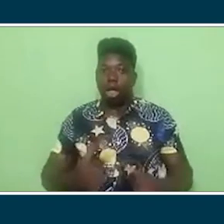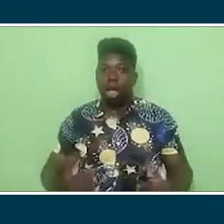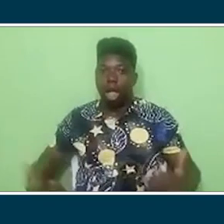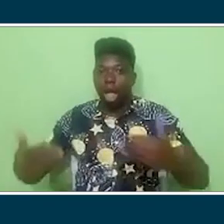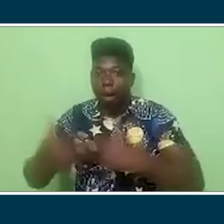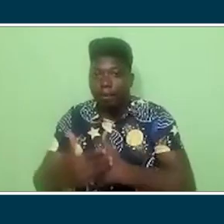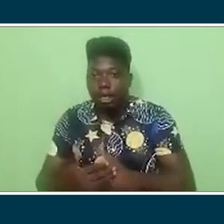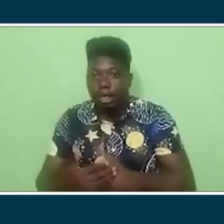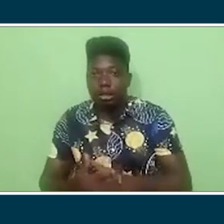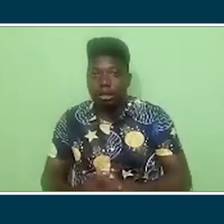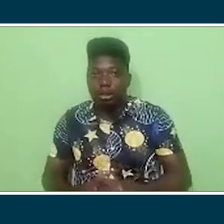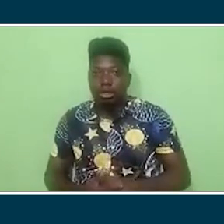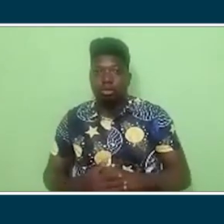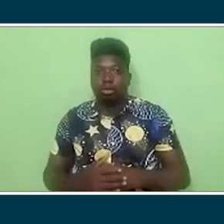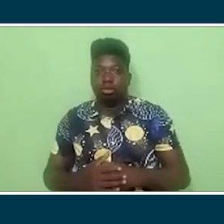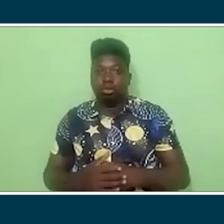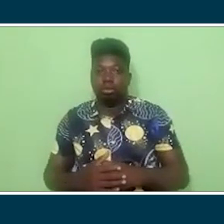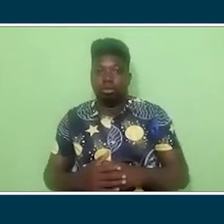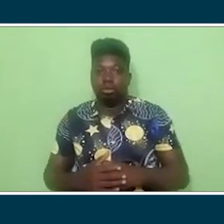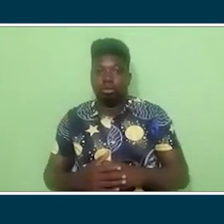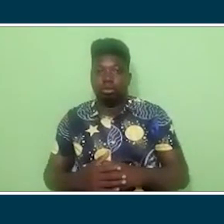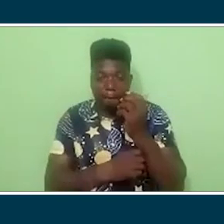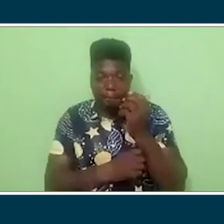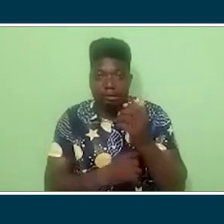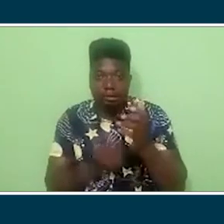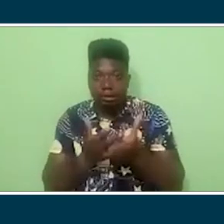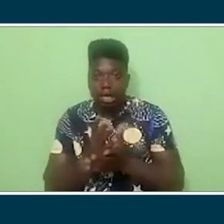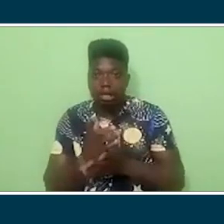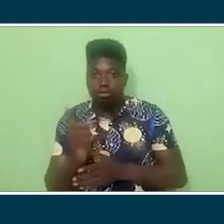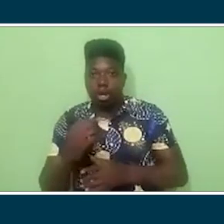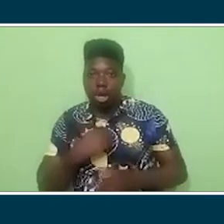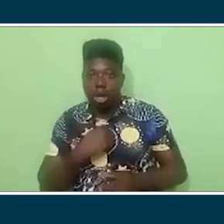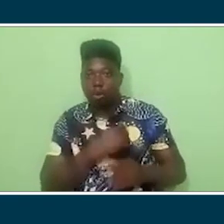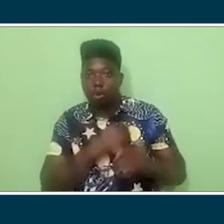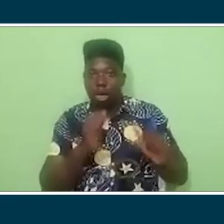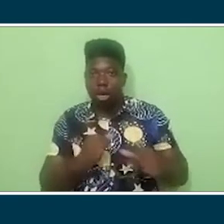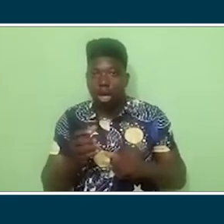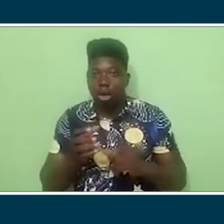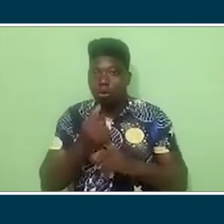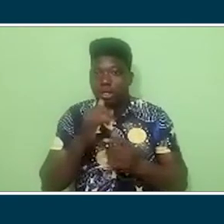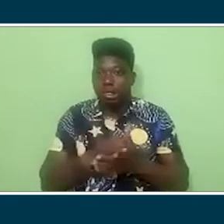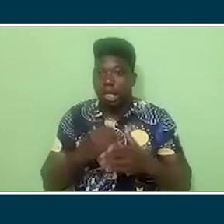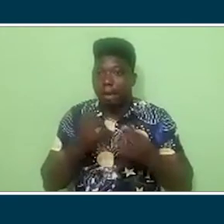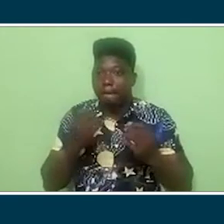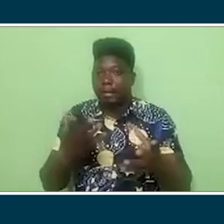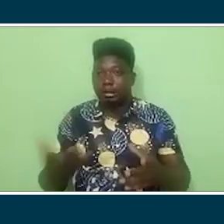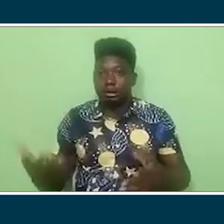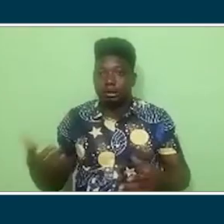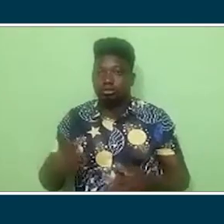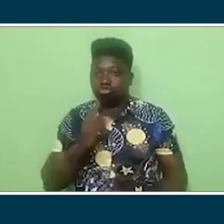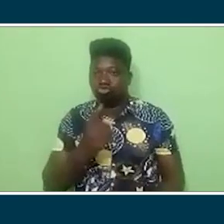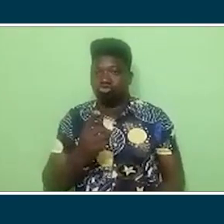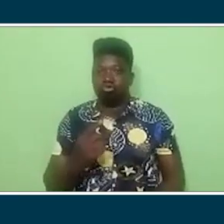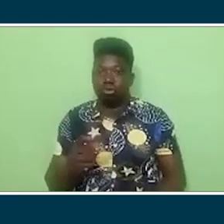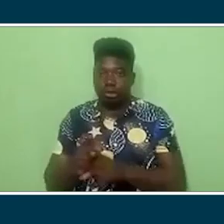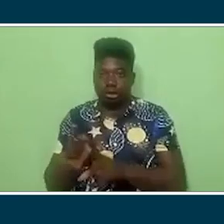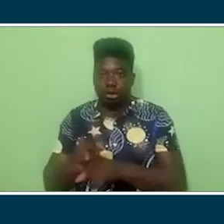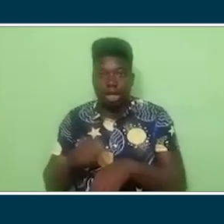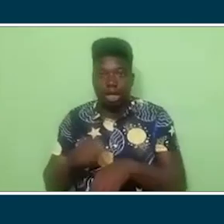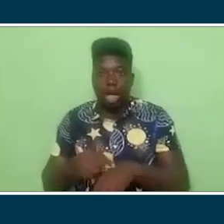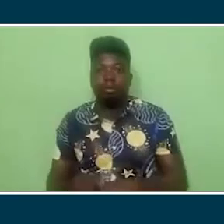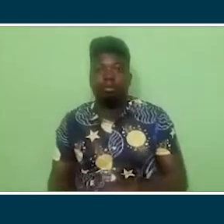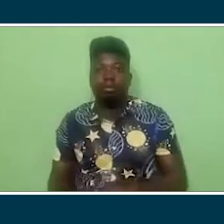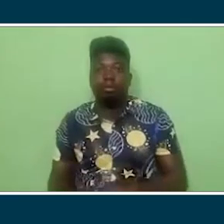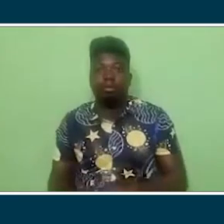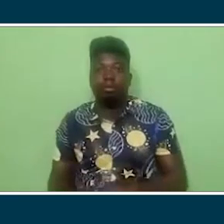Where we can hold that many things are true at the same time. And within that,